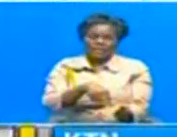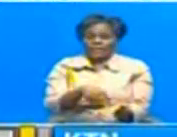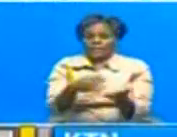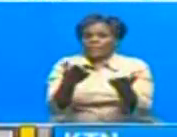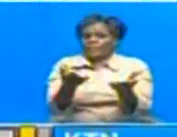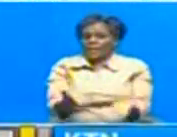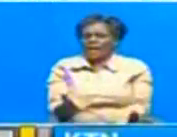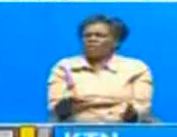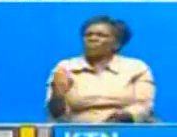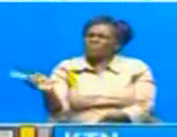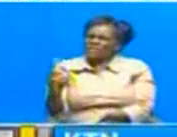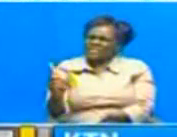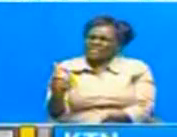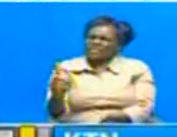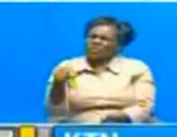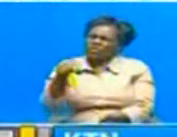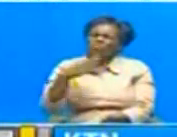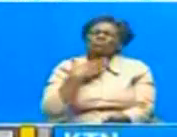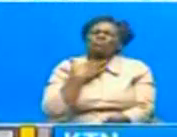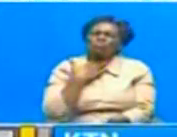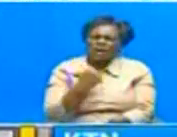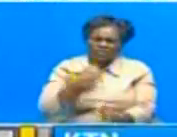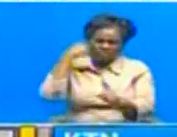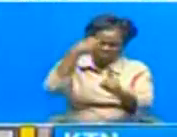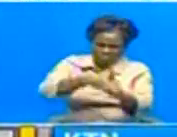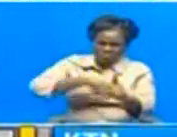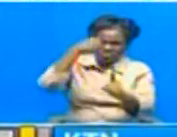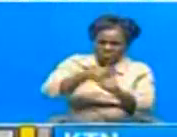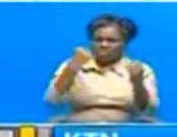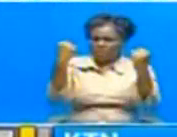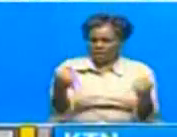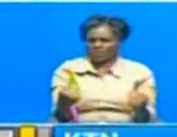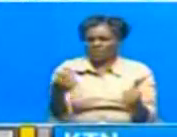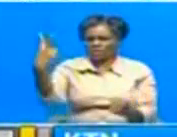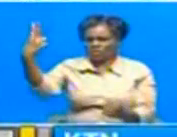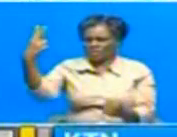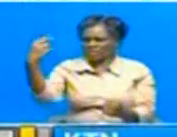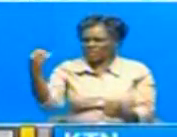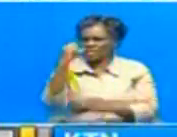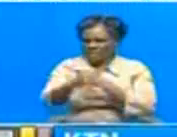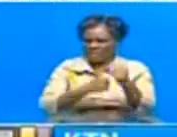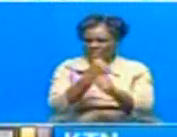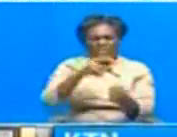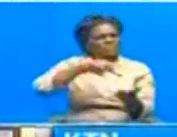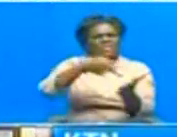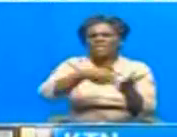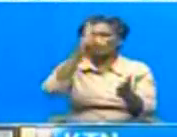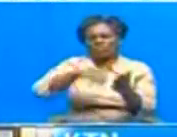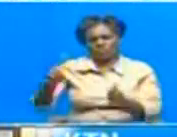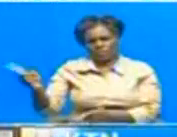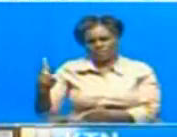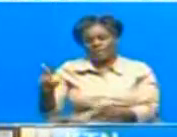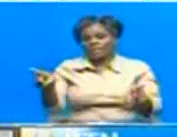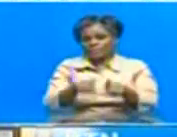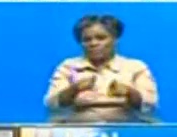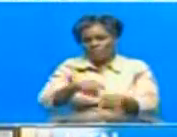this presidency, this seat that you've fought hard for these 20 years? What is it about being president? Because on the other